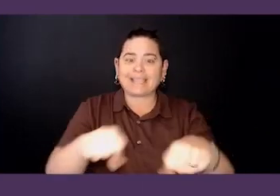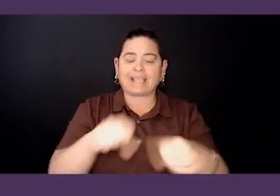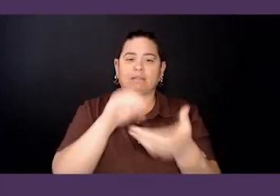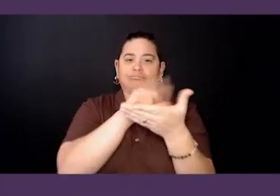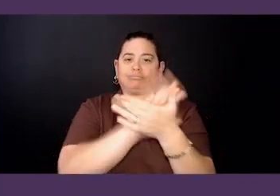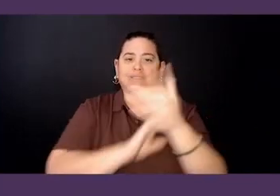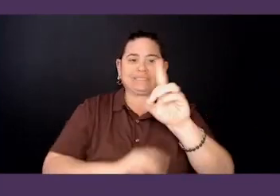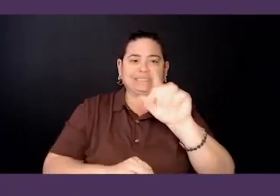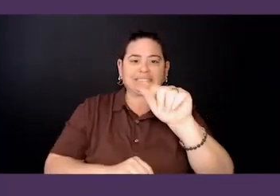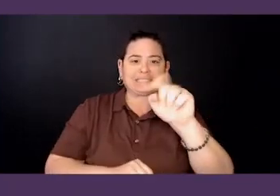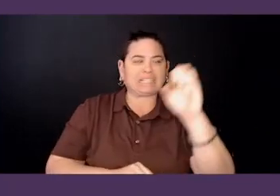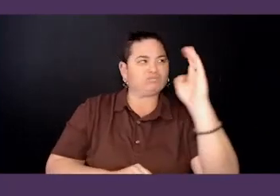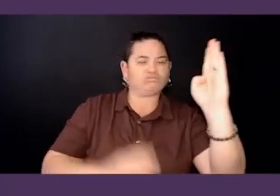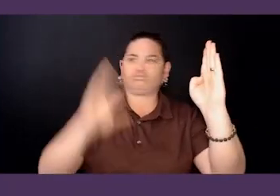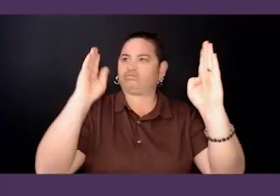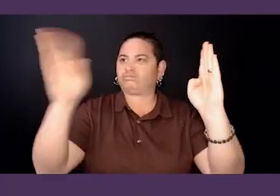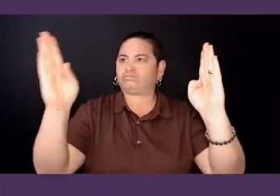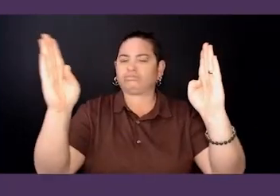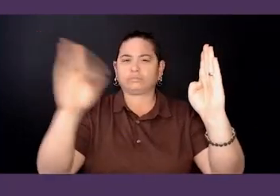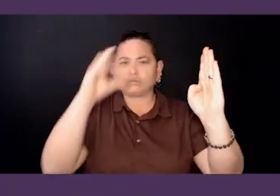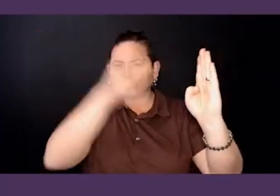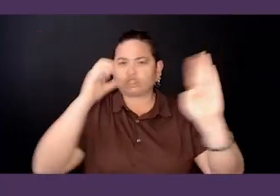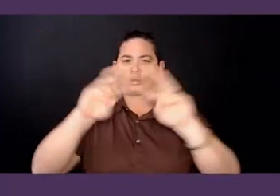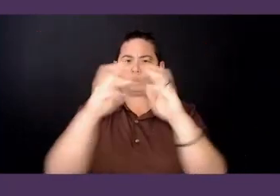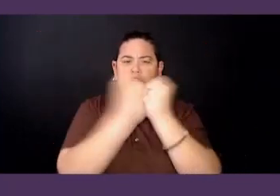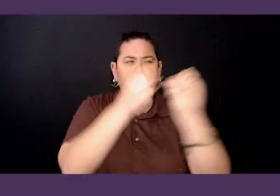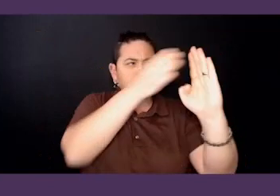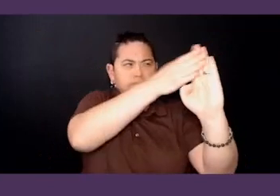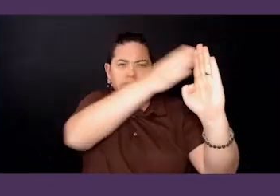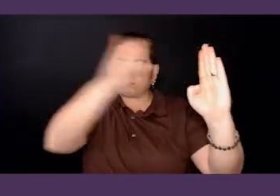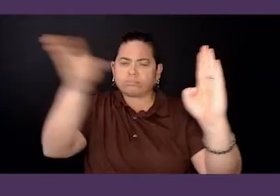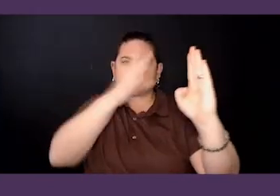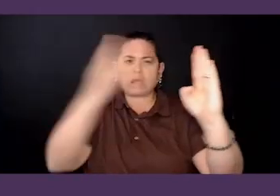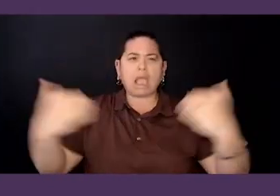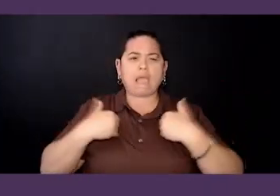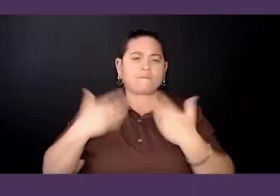You can even search for workshops between certain start and end dates.